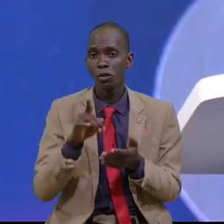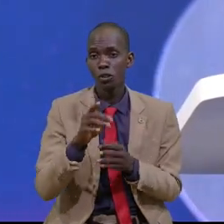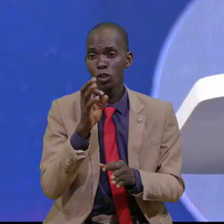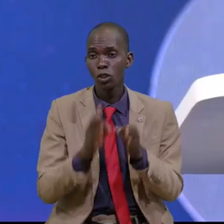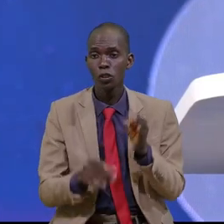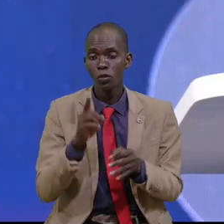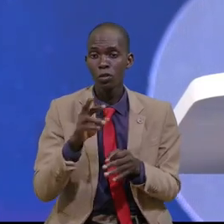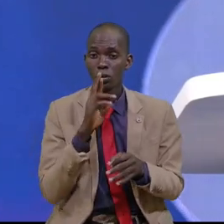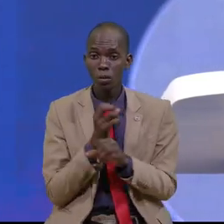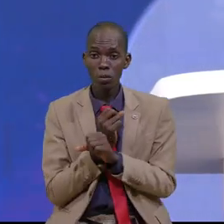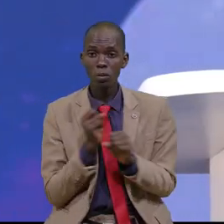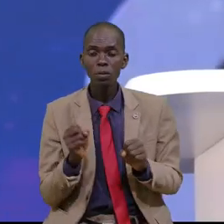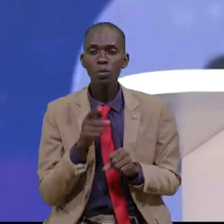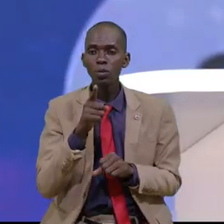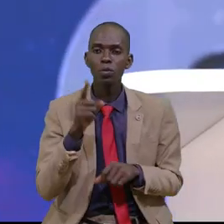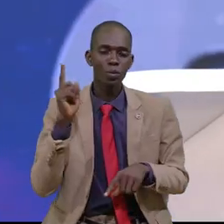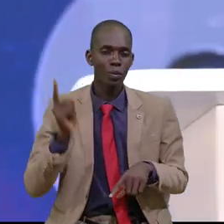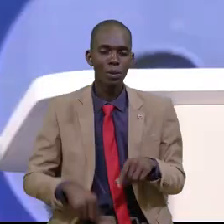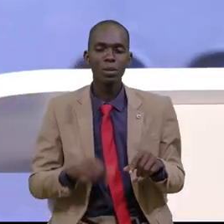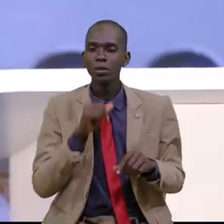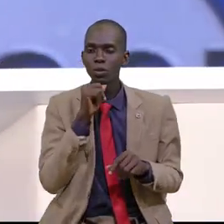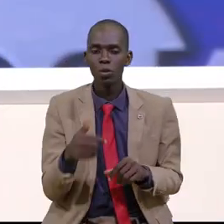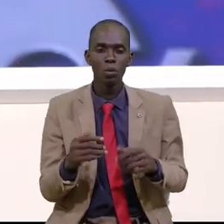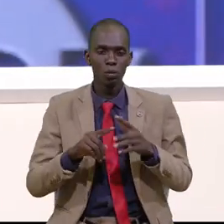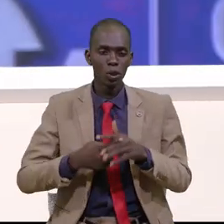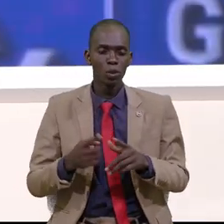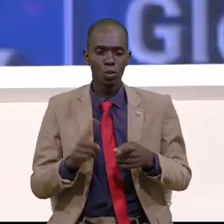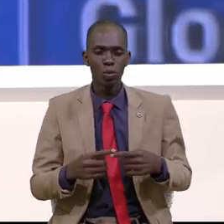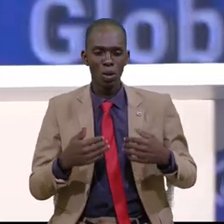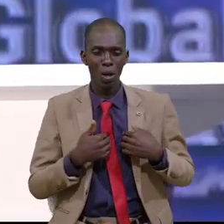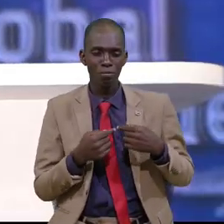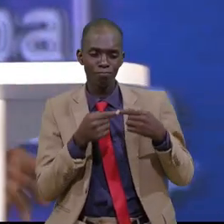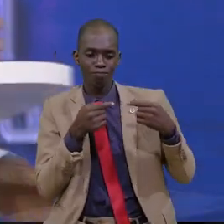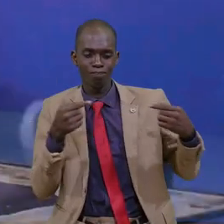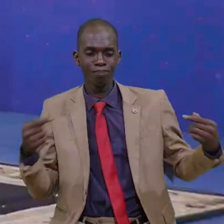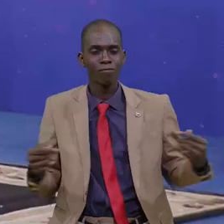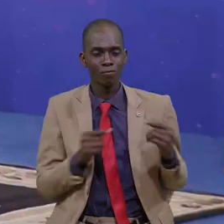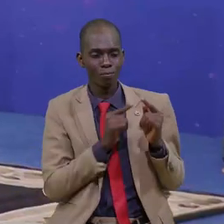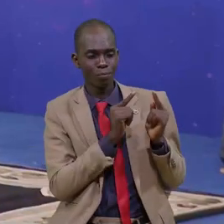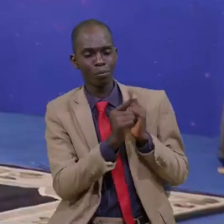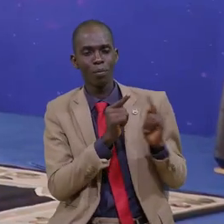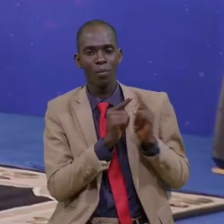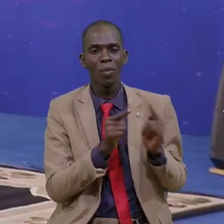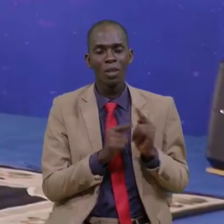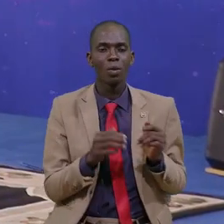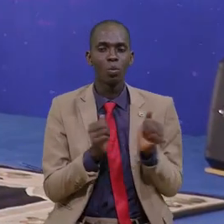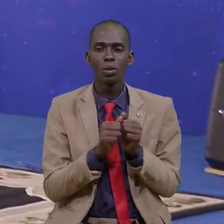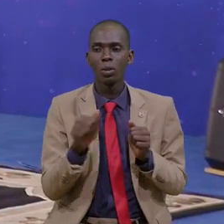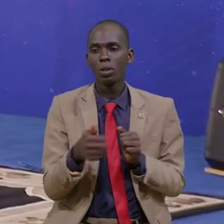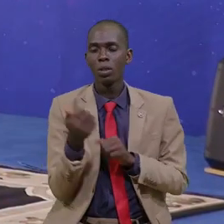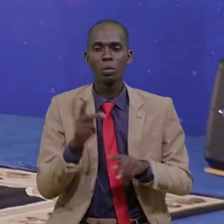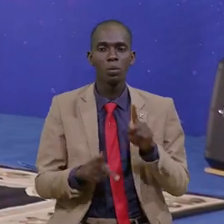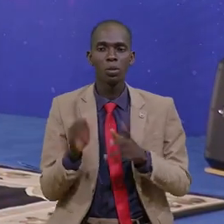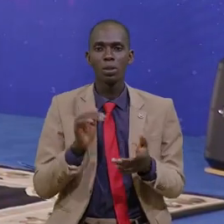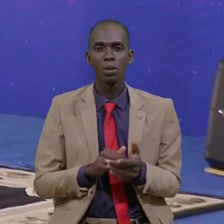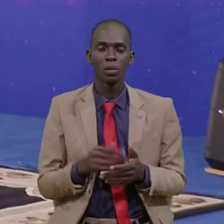you cannot hold malice again, and you cannot say, I'm going to revenge that other church, that